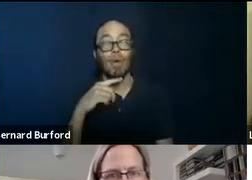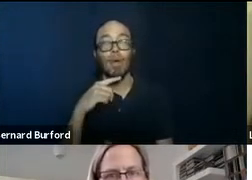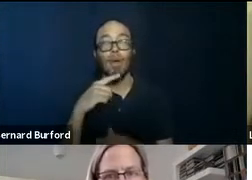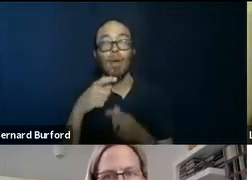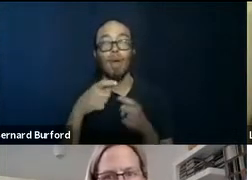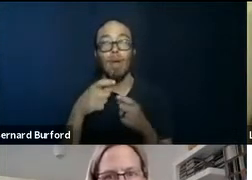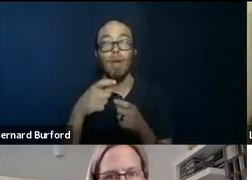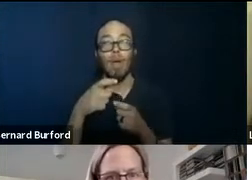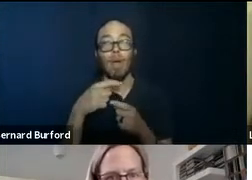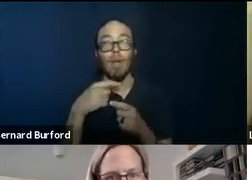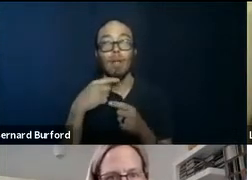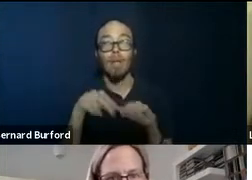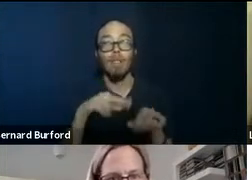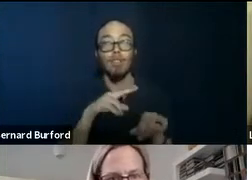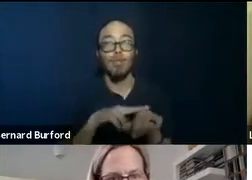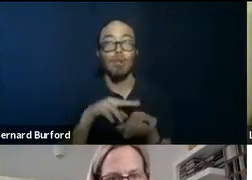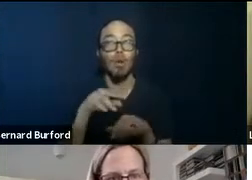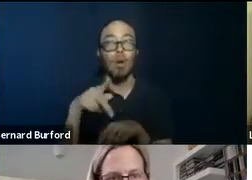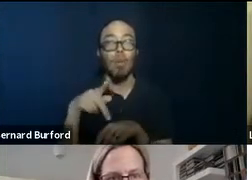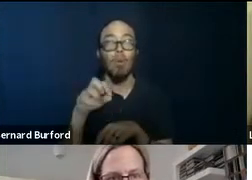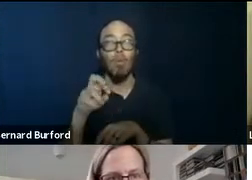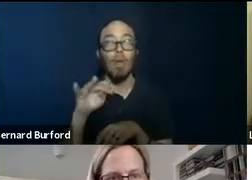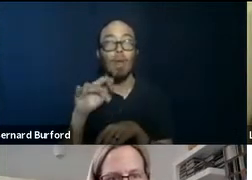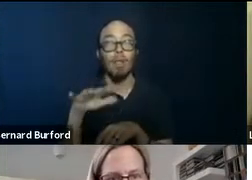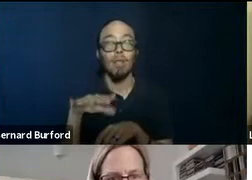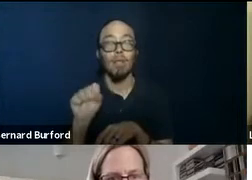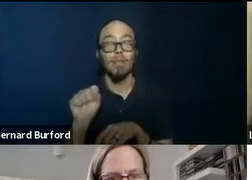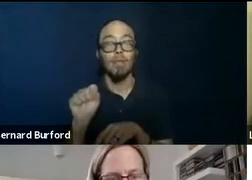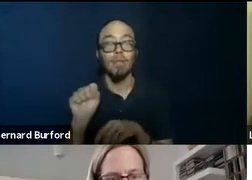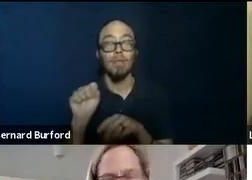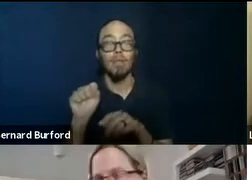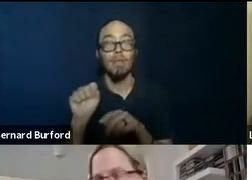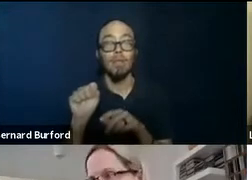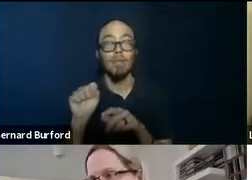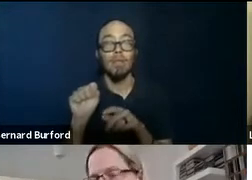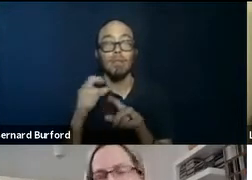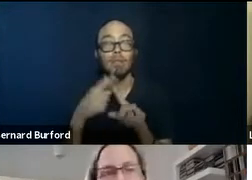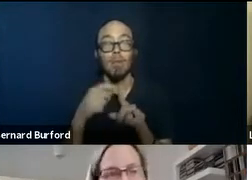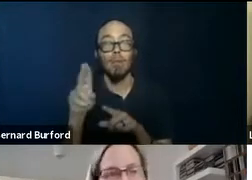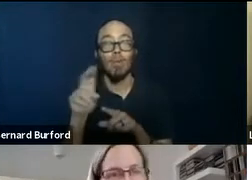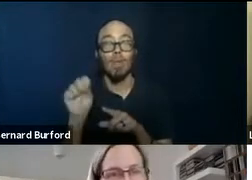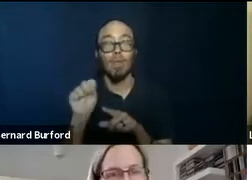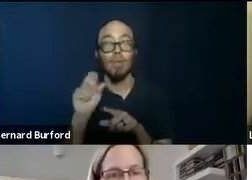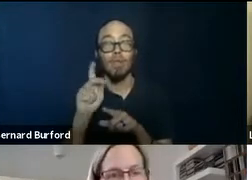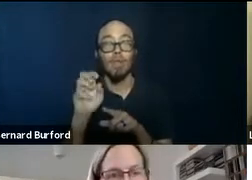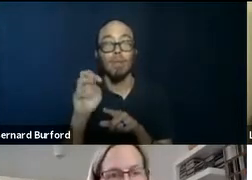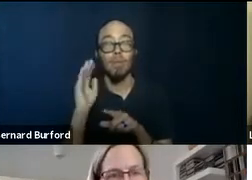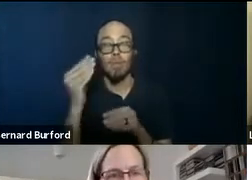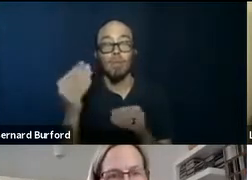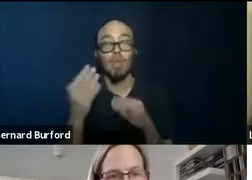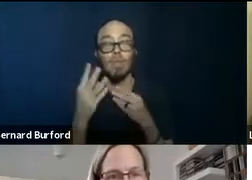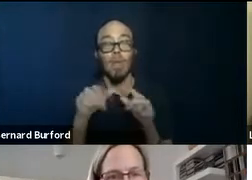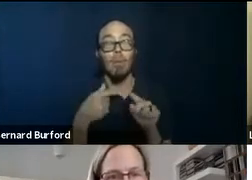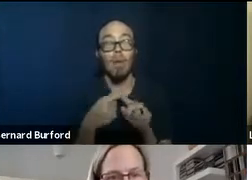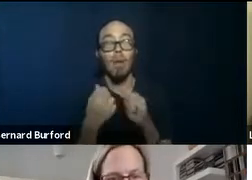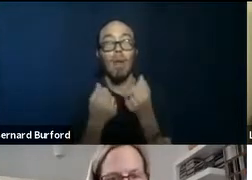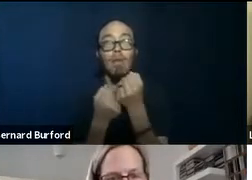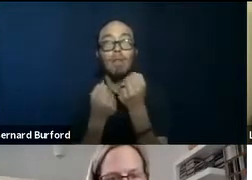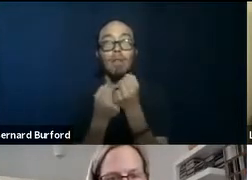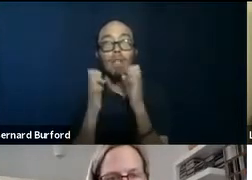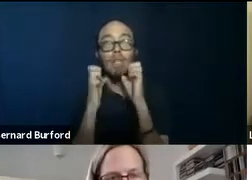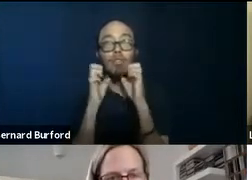Paralysis Resource Center in the Christopher Reeve Foundation from the USA. Kim will tell us about advocacy and